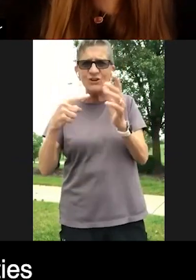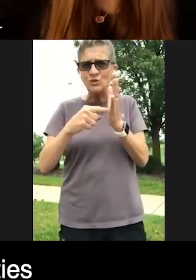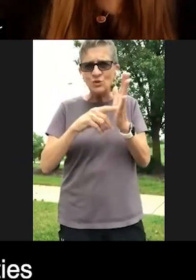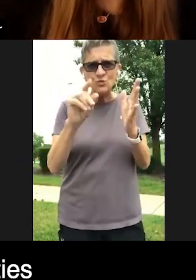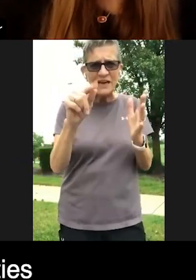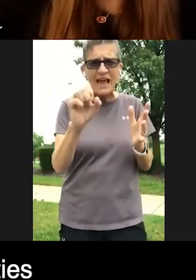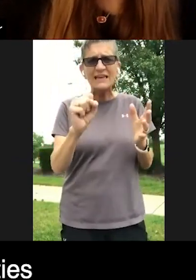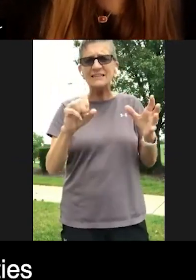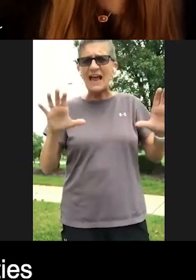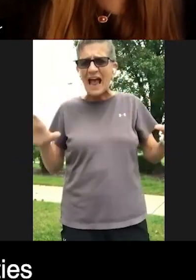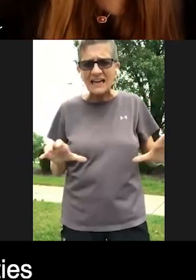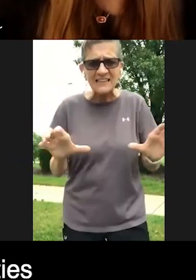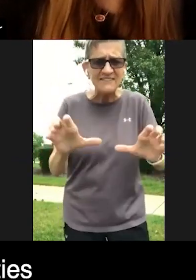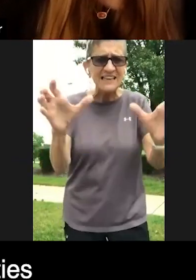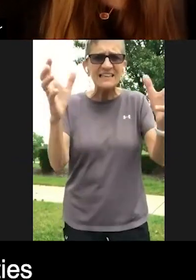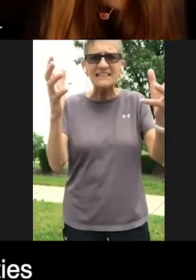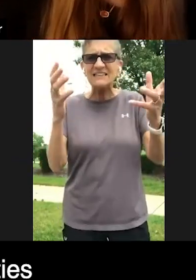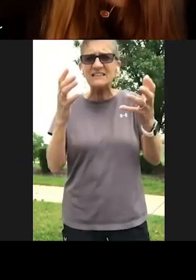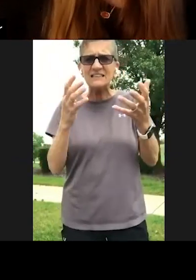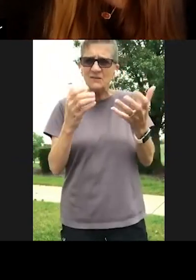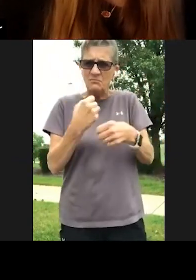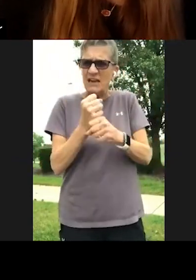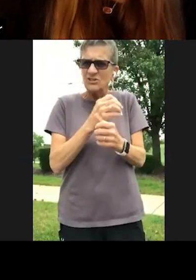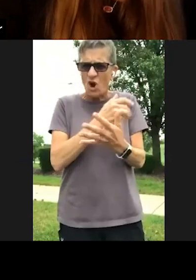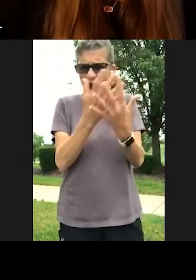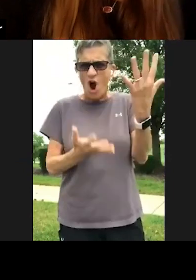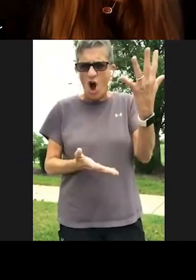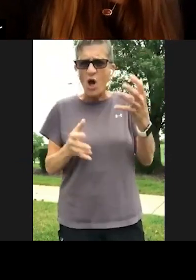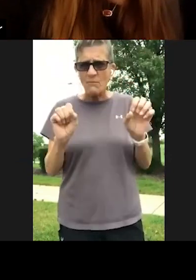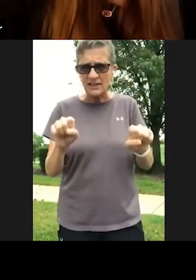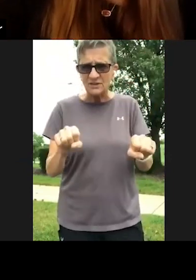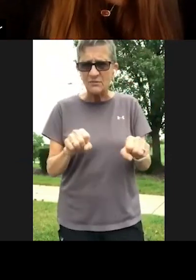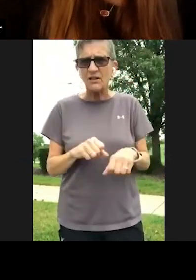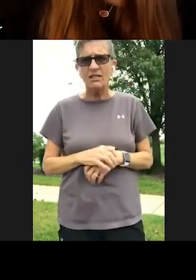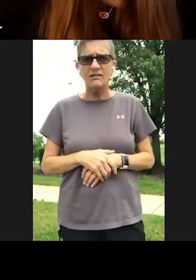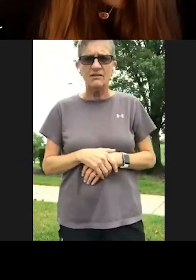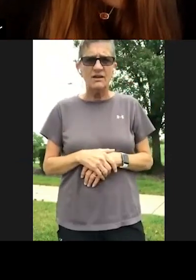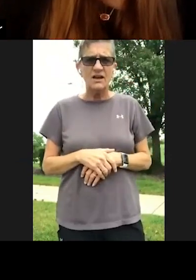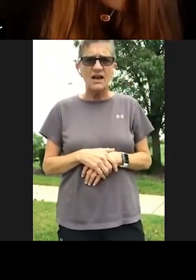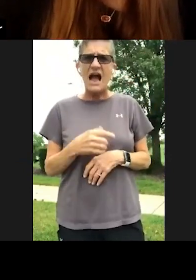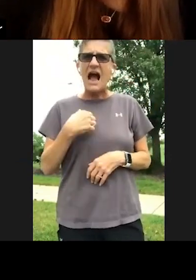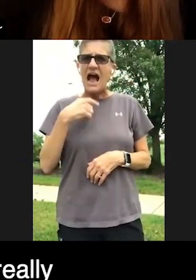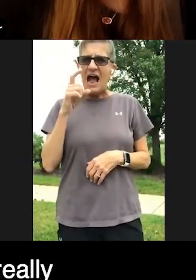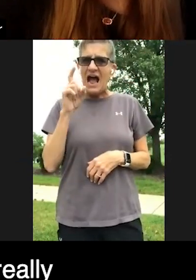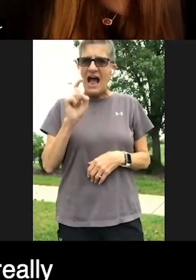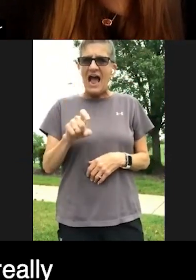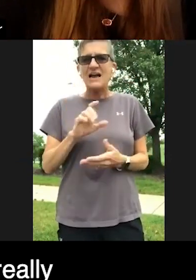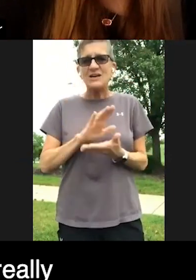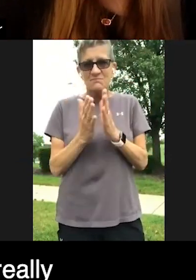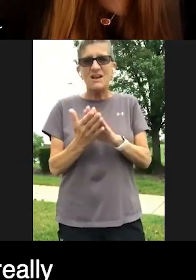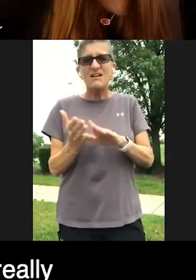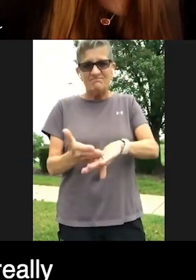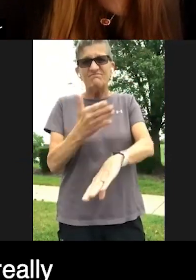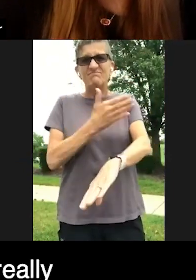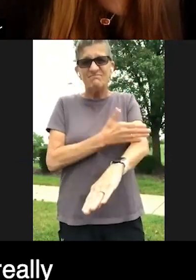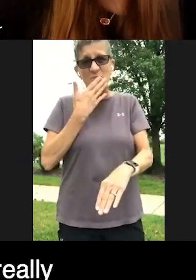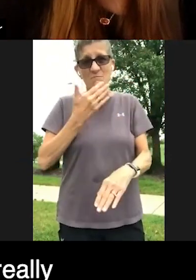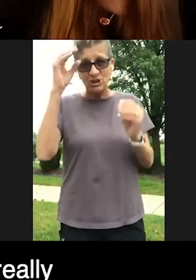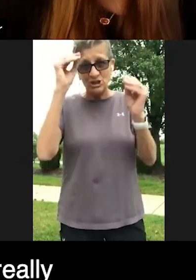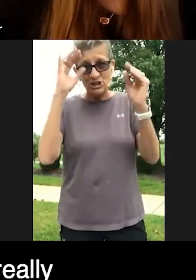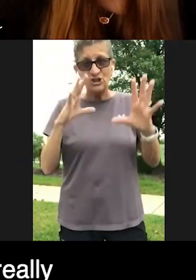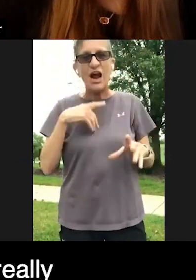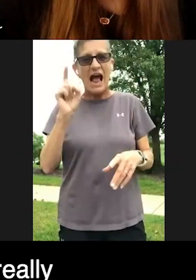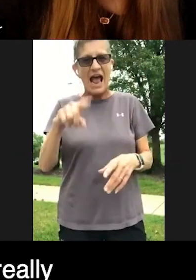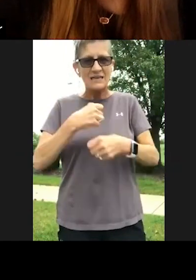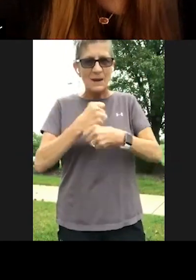activities possible and doable from an instructor perspective. I had to become a much better teacher because I had to make really concrete